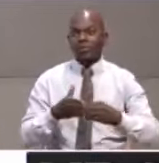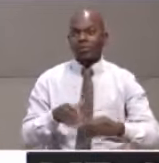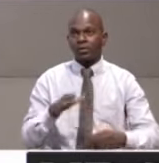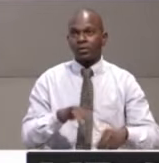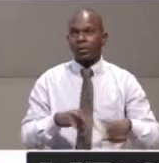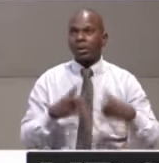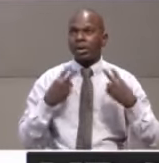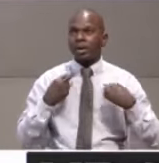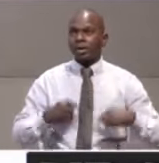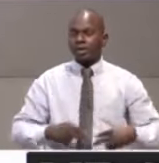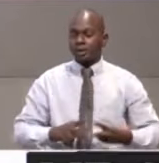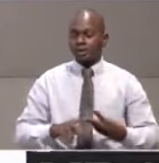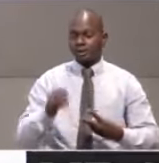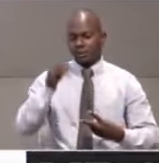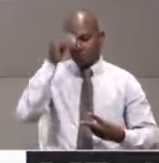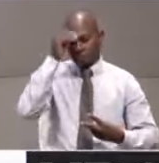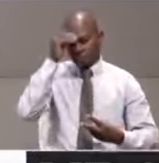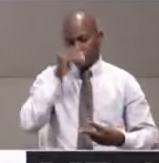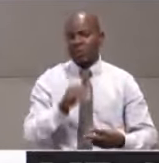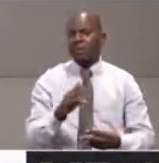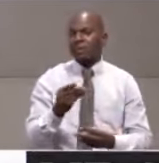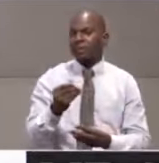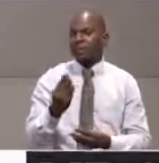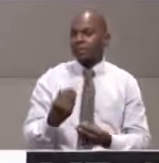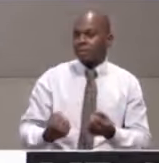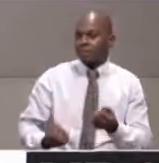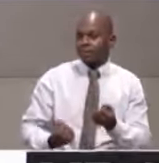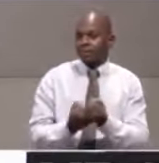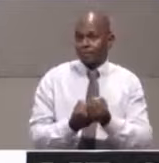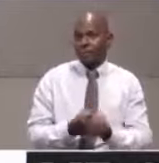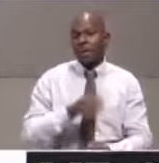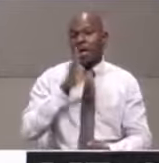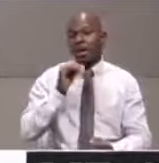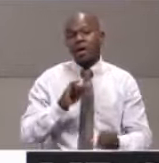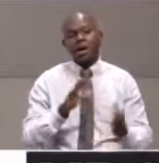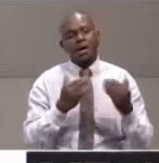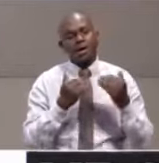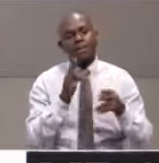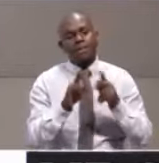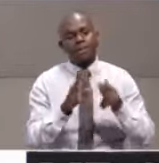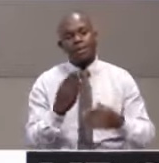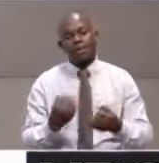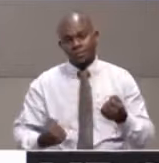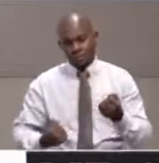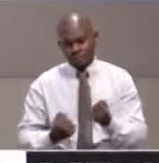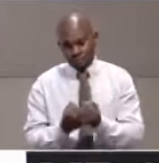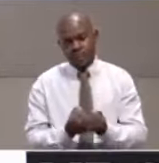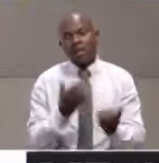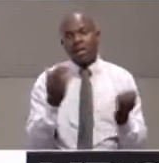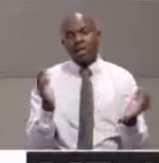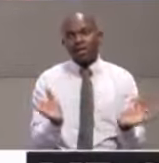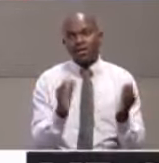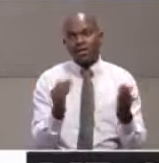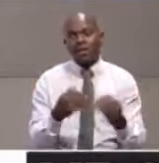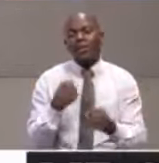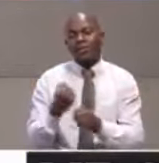of health, education and financial support. The Speaker thanked the people for the support and urged them to work hard